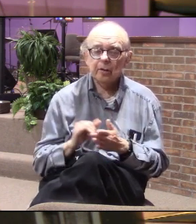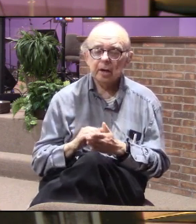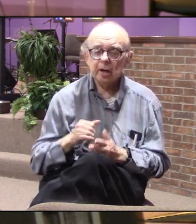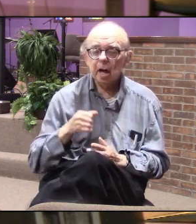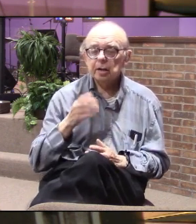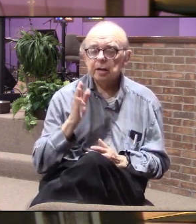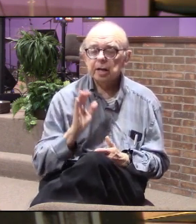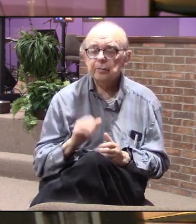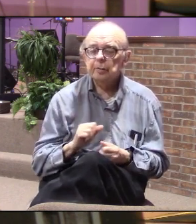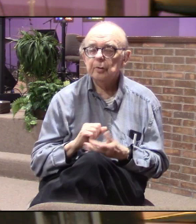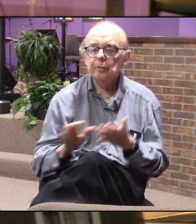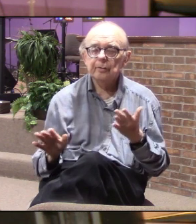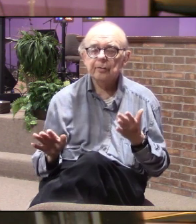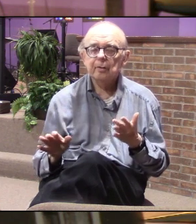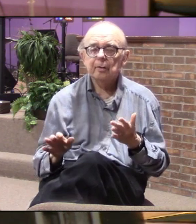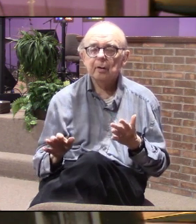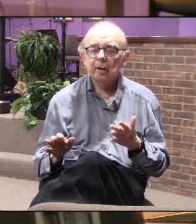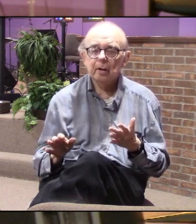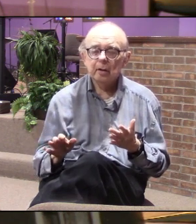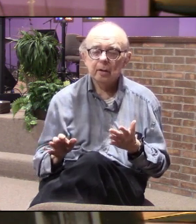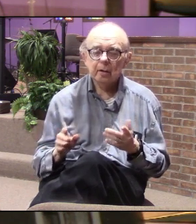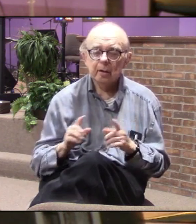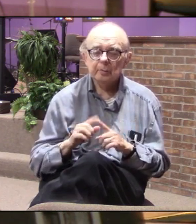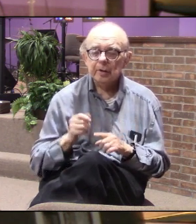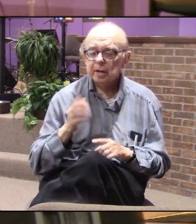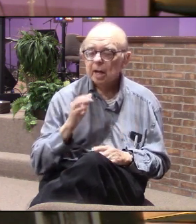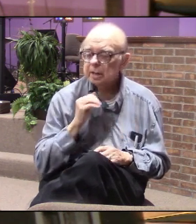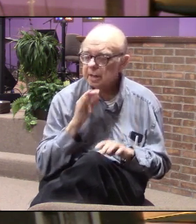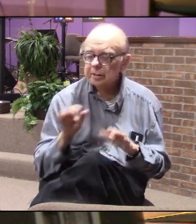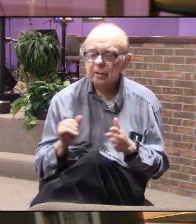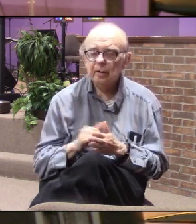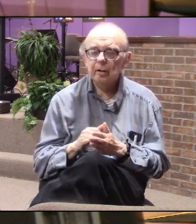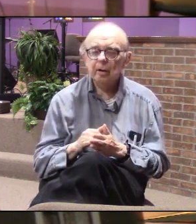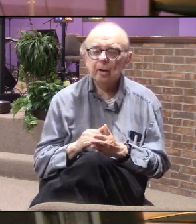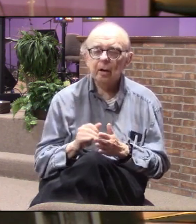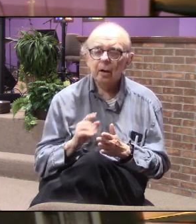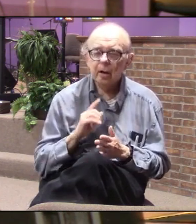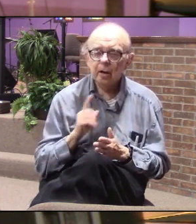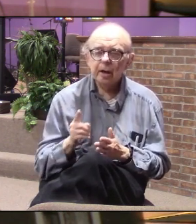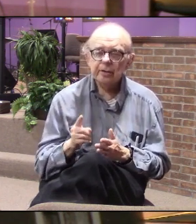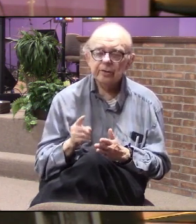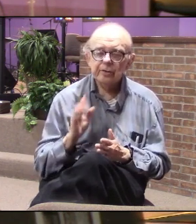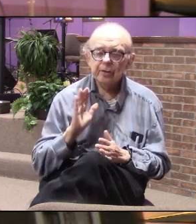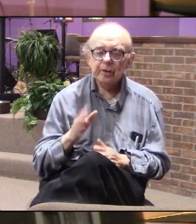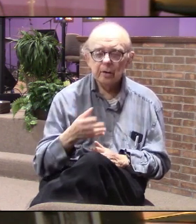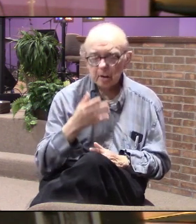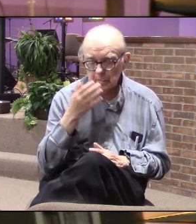away, but he didn't, and that is their memory.